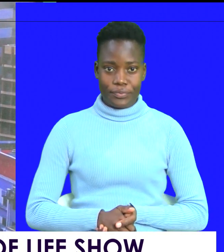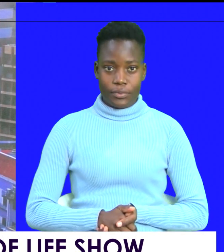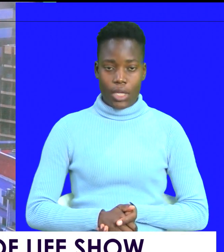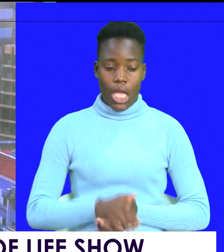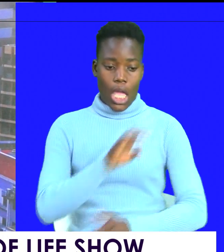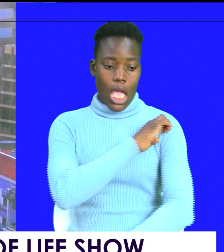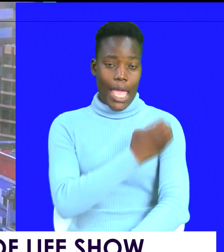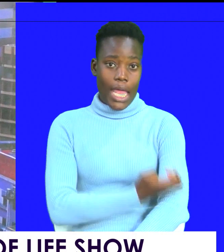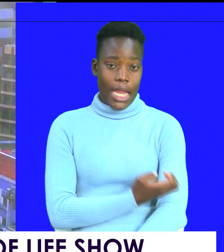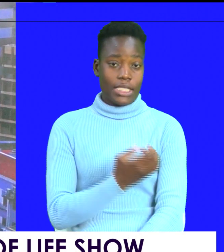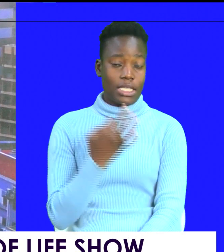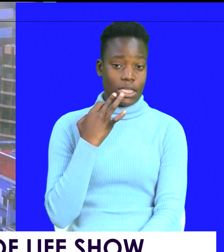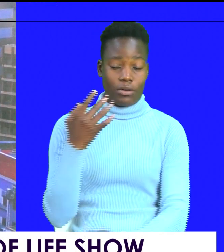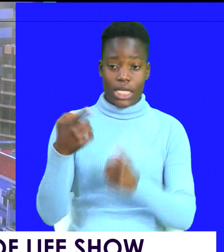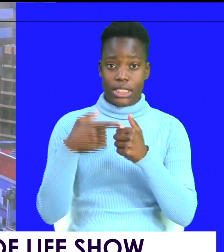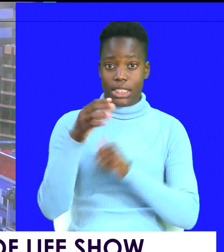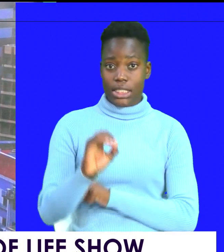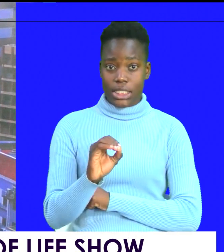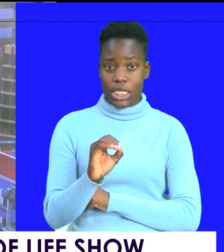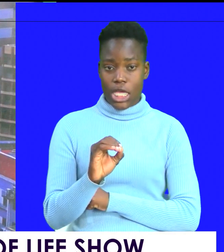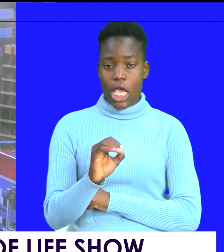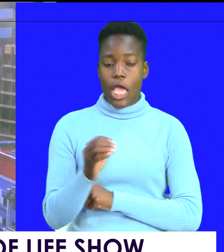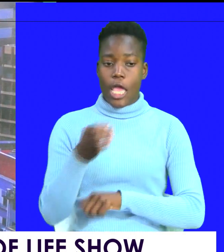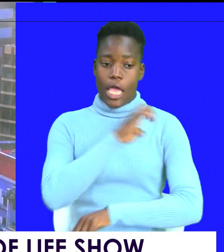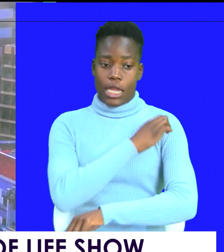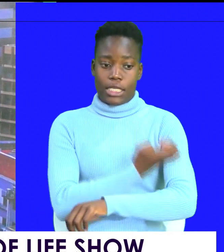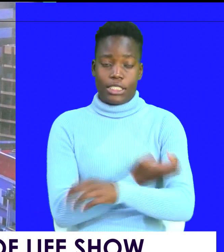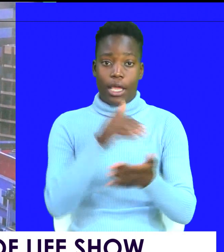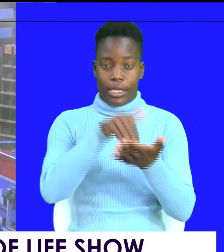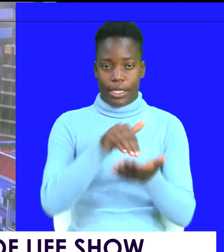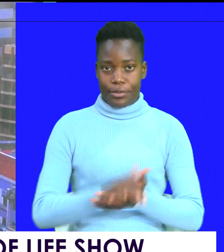Energy 360, re energizing.